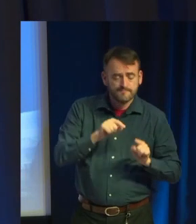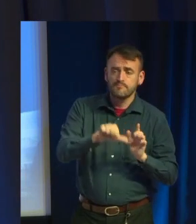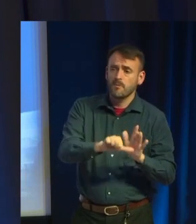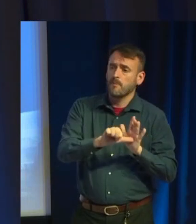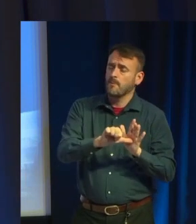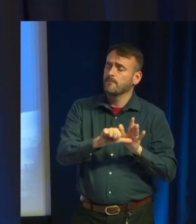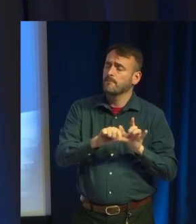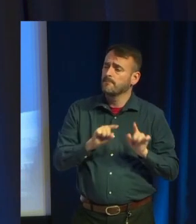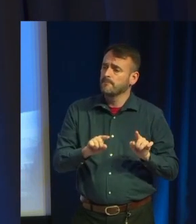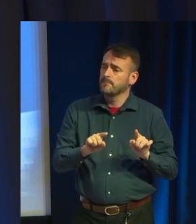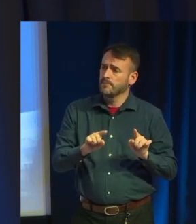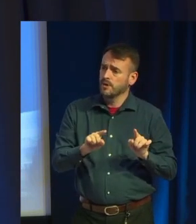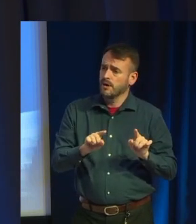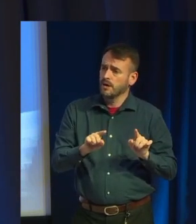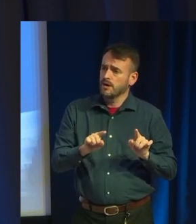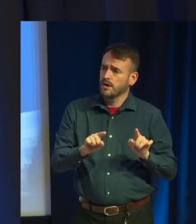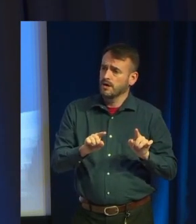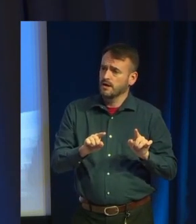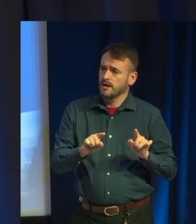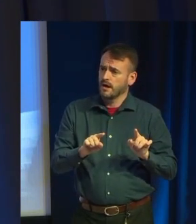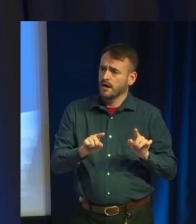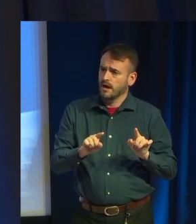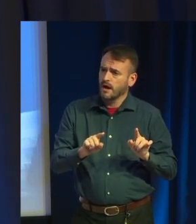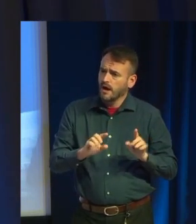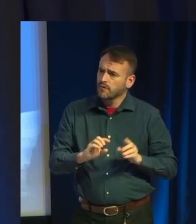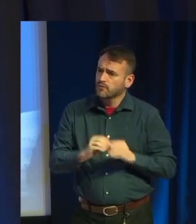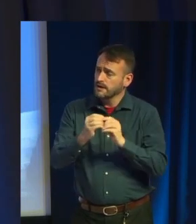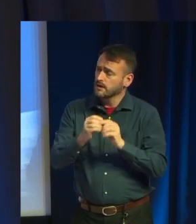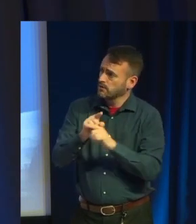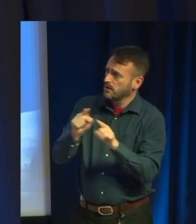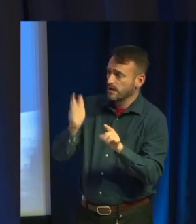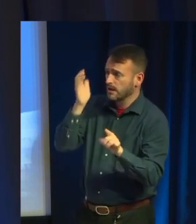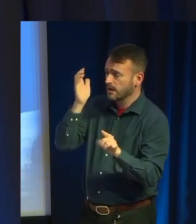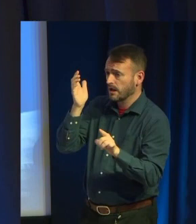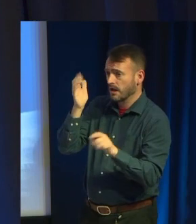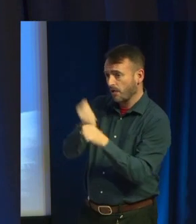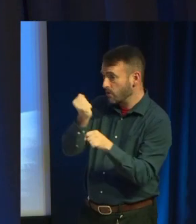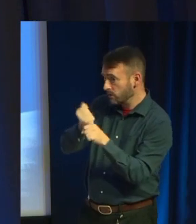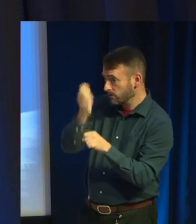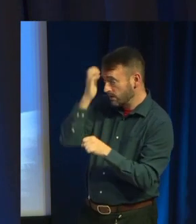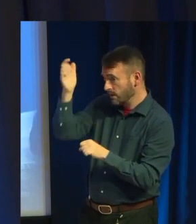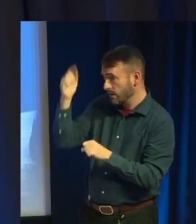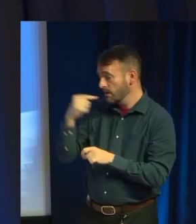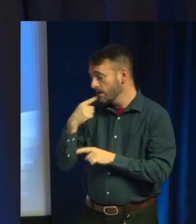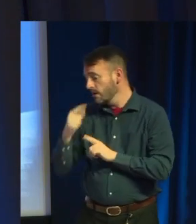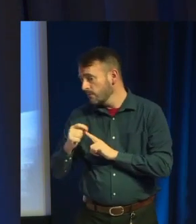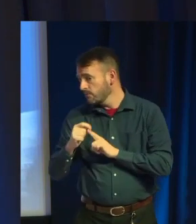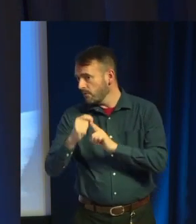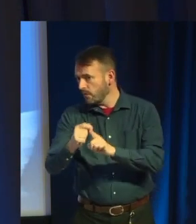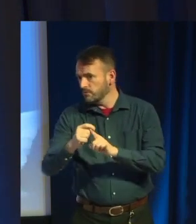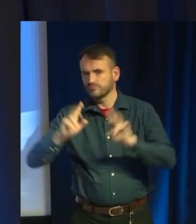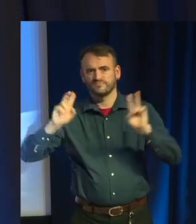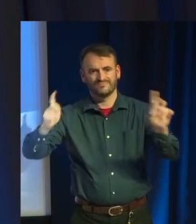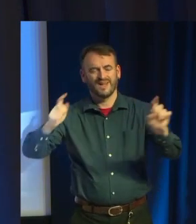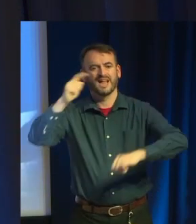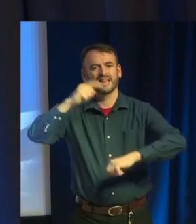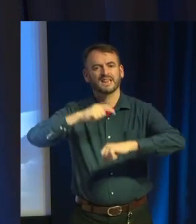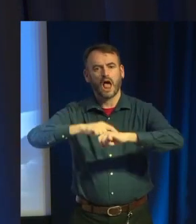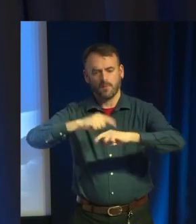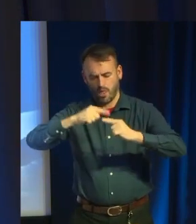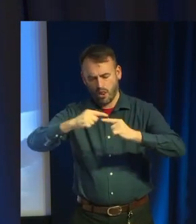have caused the government to propose a time loop. The time loop will